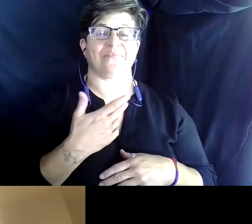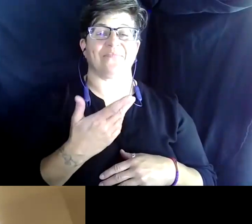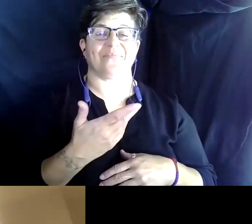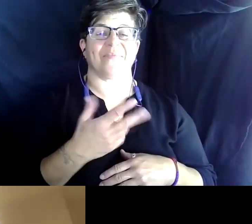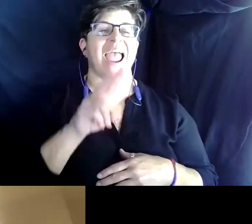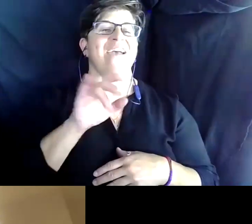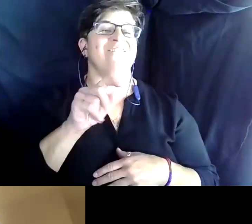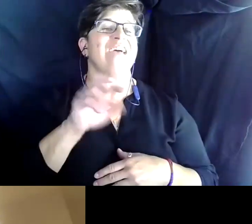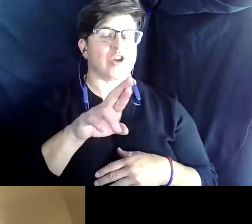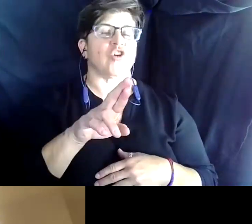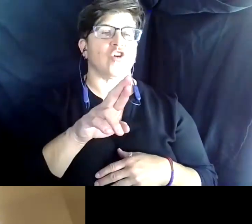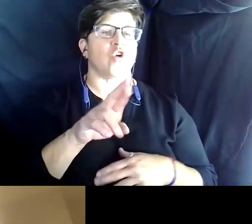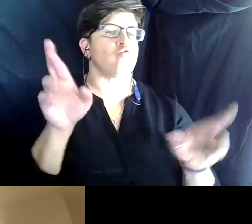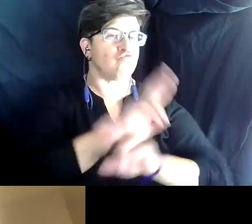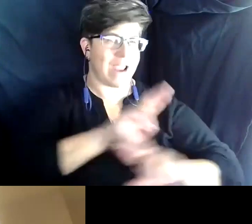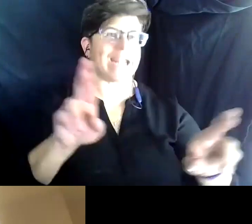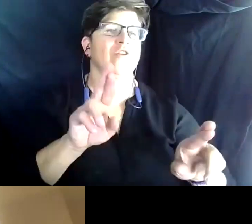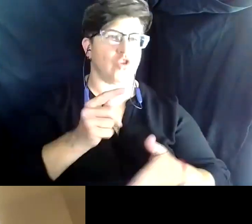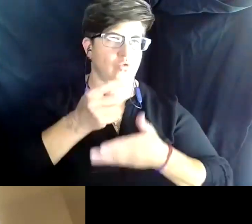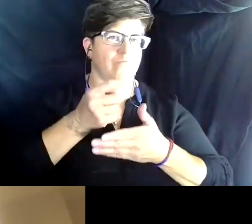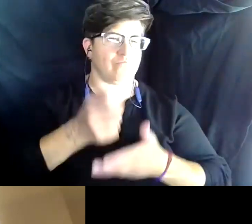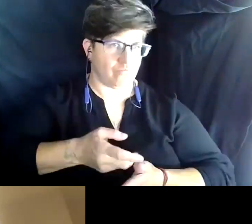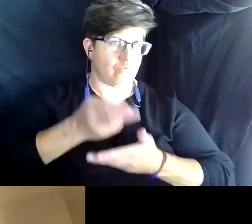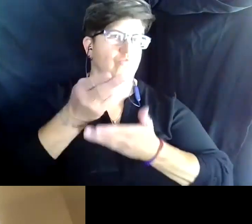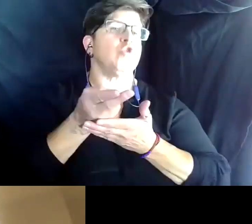vector that is ready to be used.